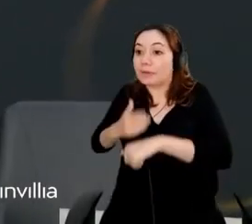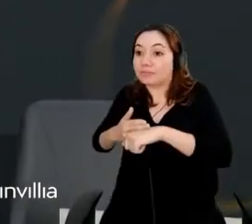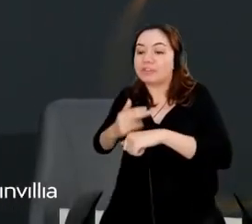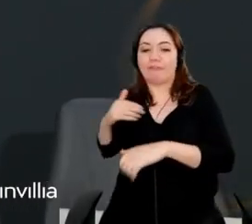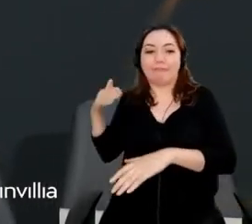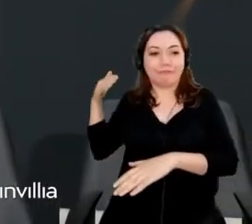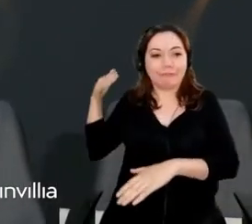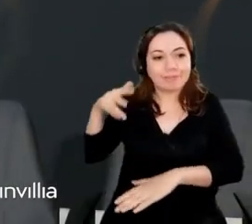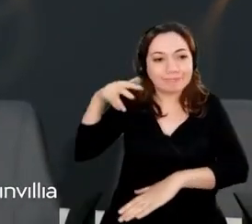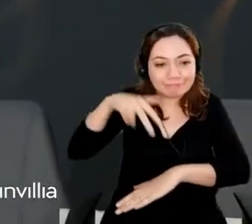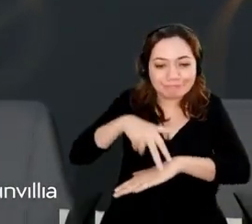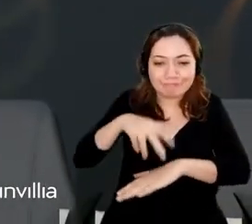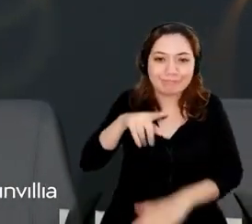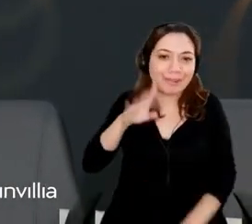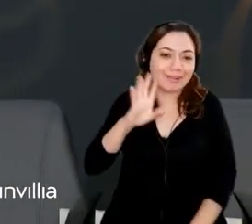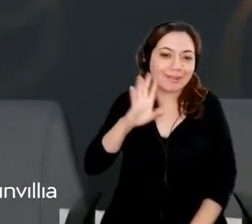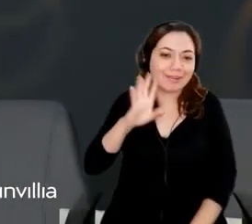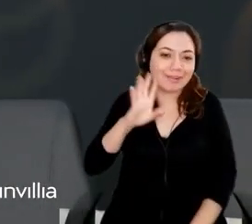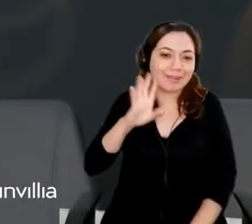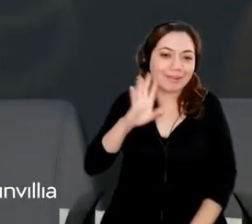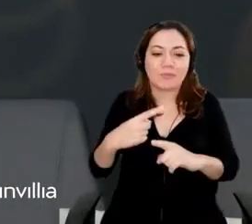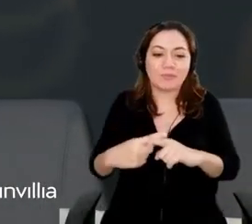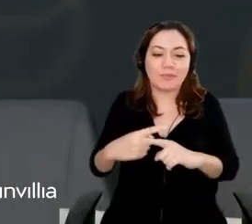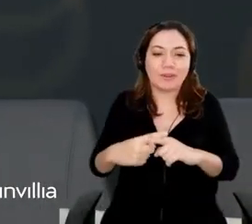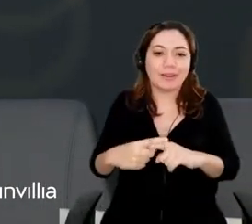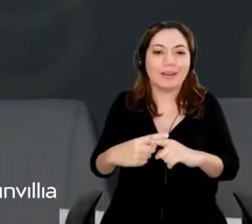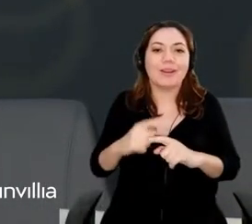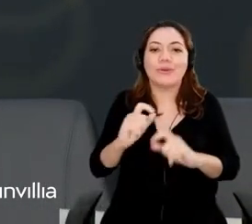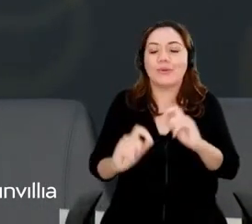You know, half of our energy.